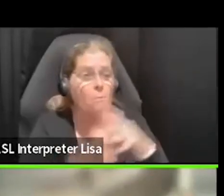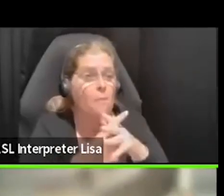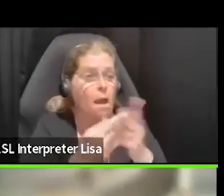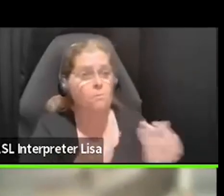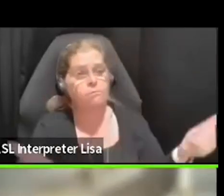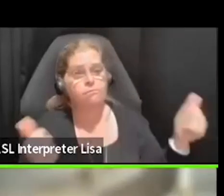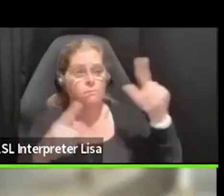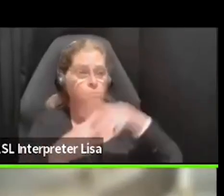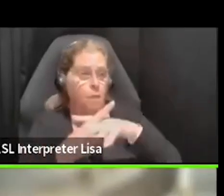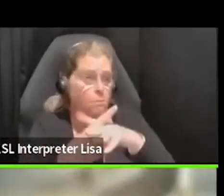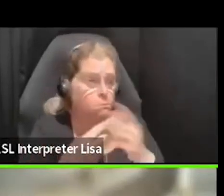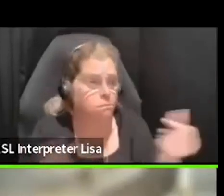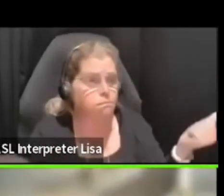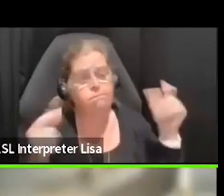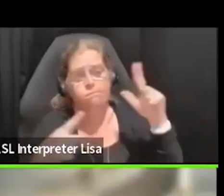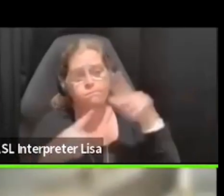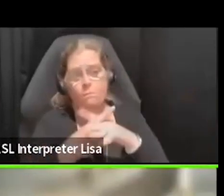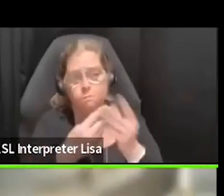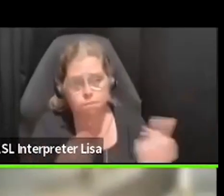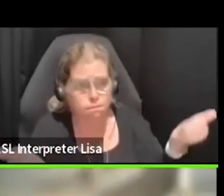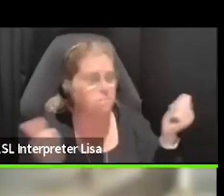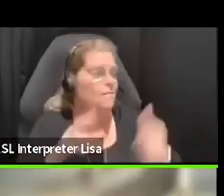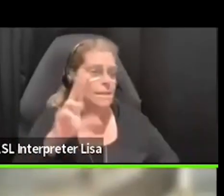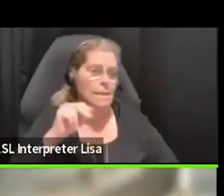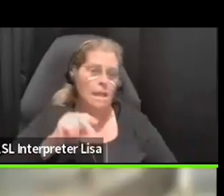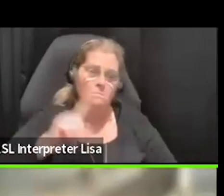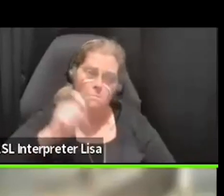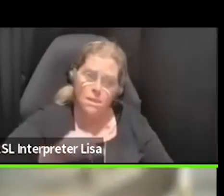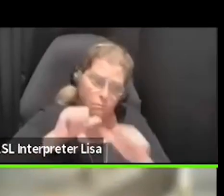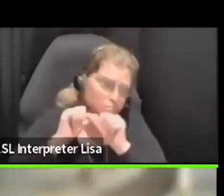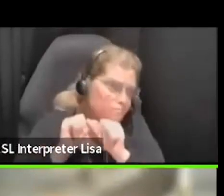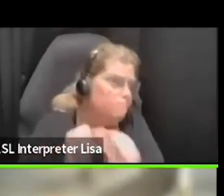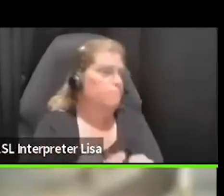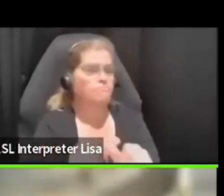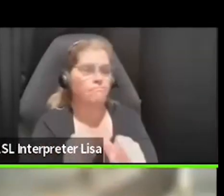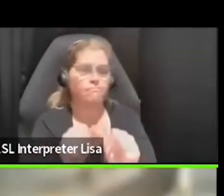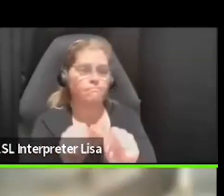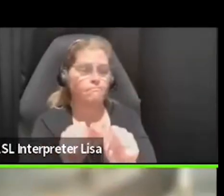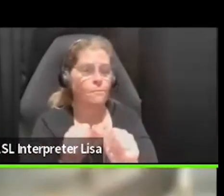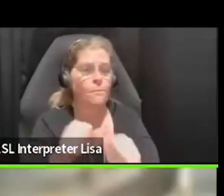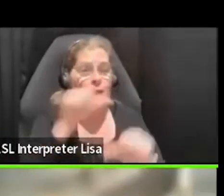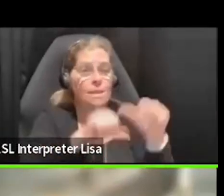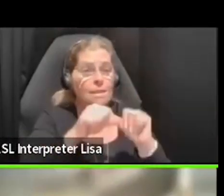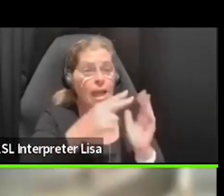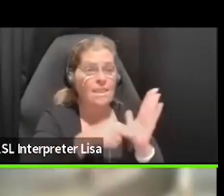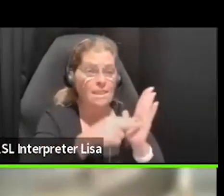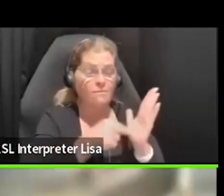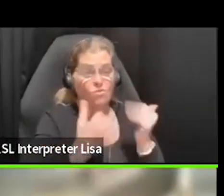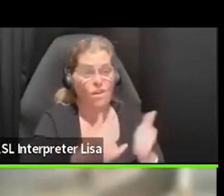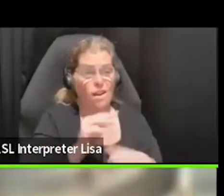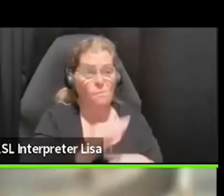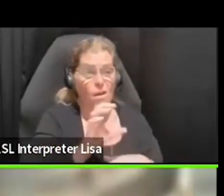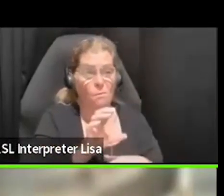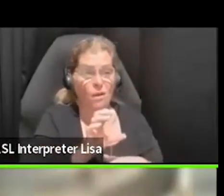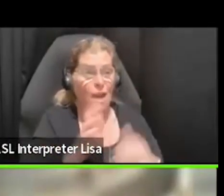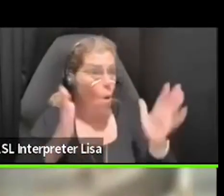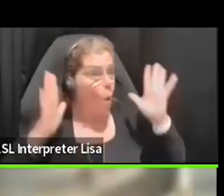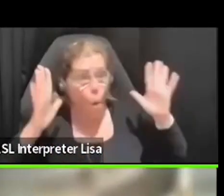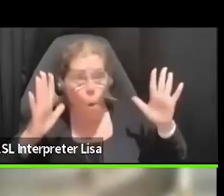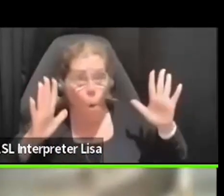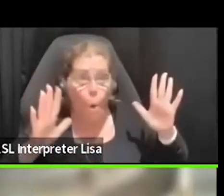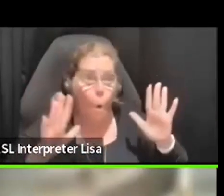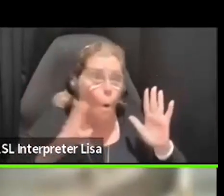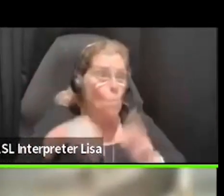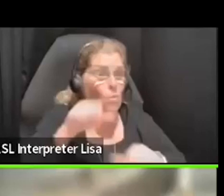just like sprinkle it. It has to be full-fledged. For example, science or reading is really big in Montgomery County. So like there's lots of